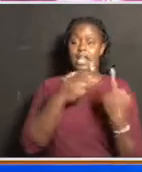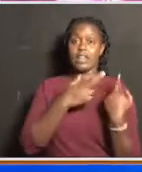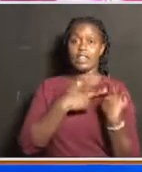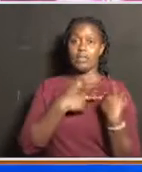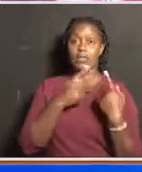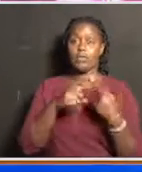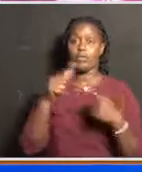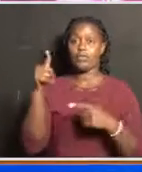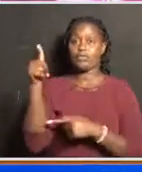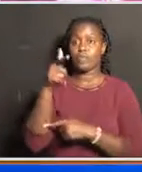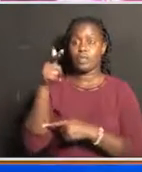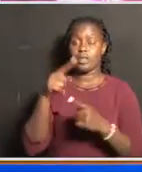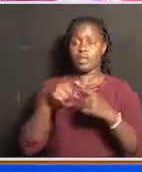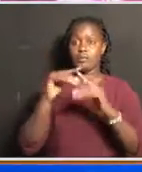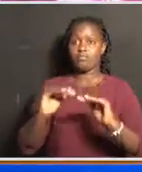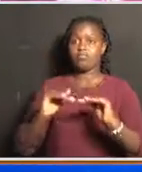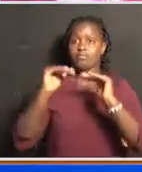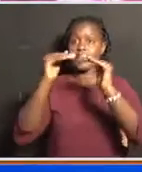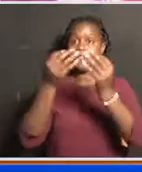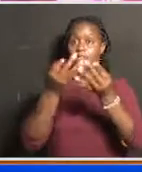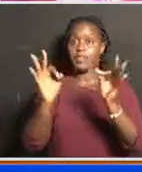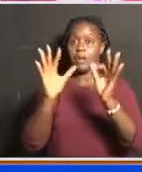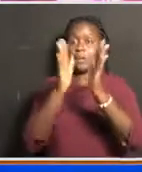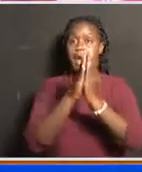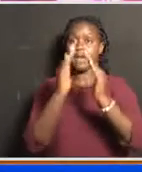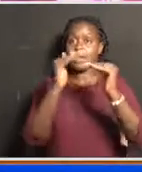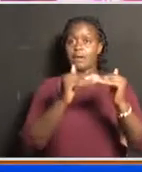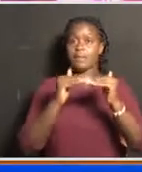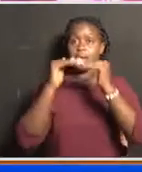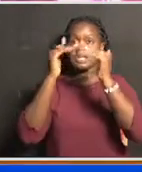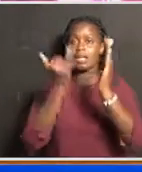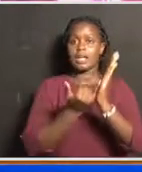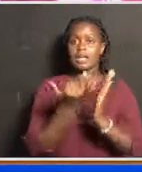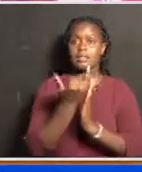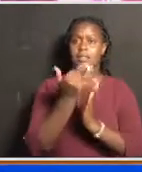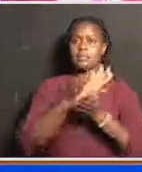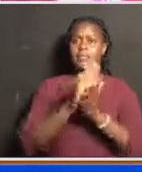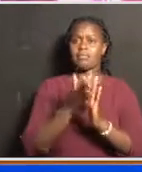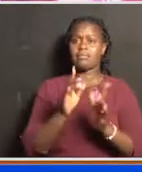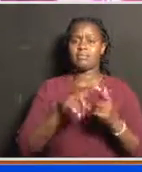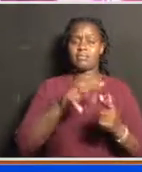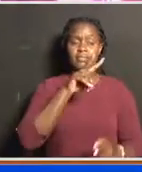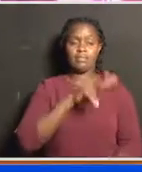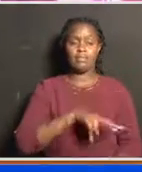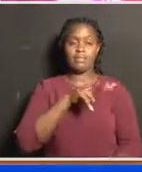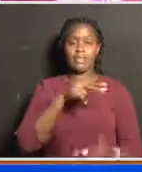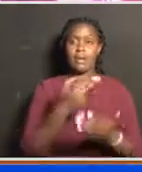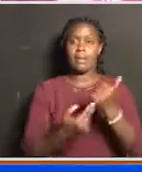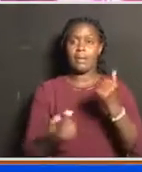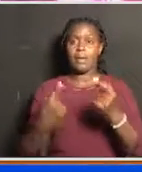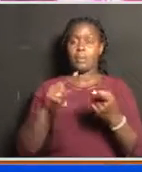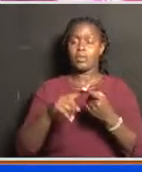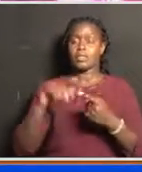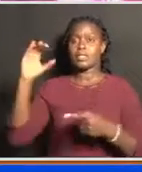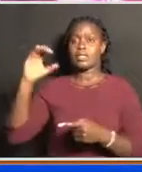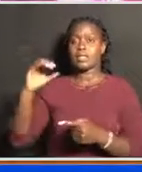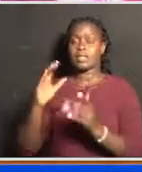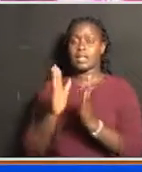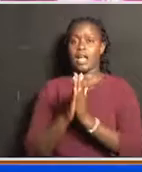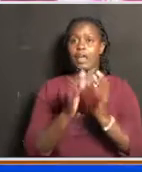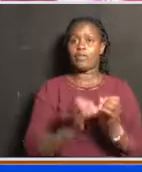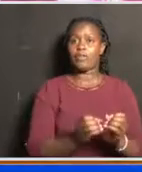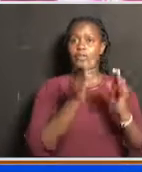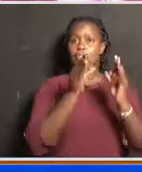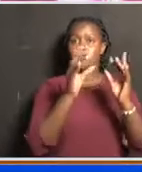journalists in upholding media freedom and democracy is increasingly being undermined by both state and non-state actors as